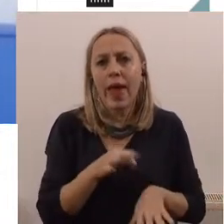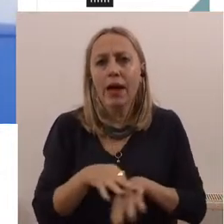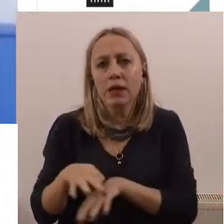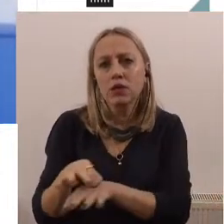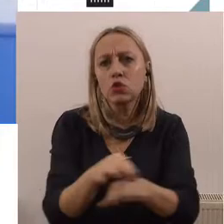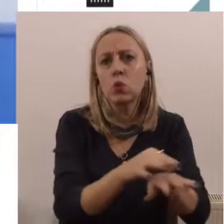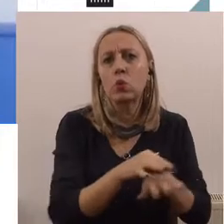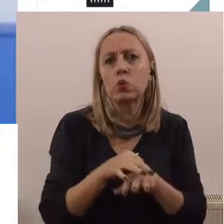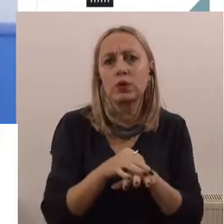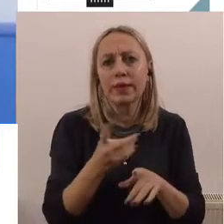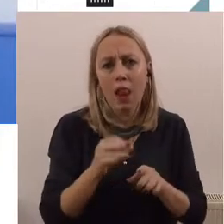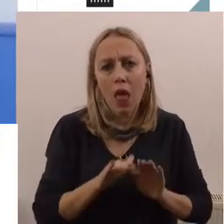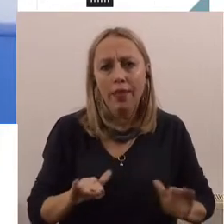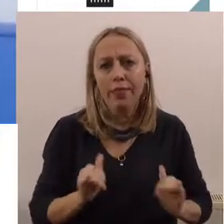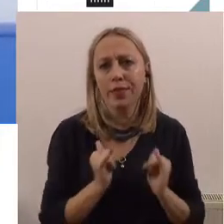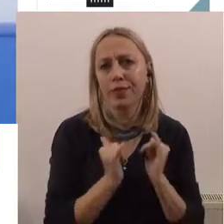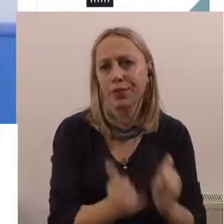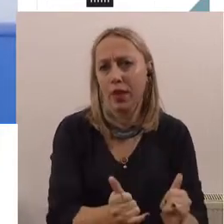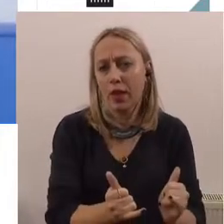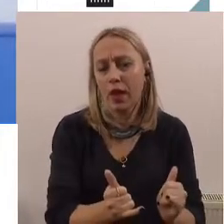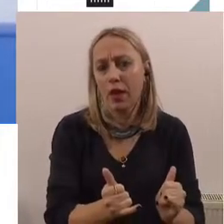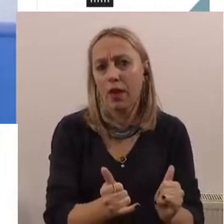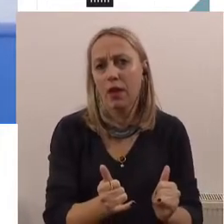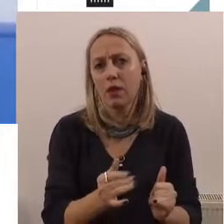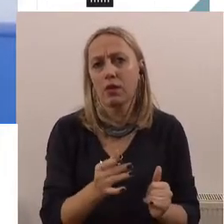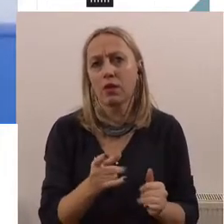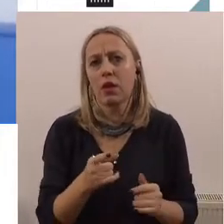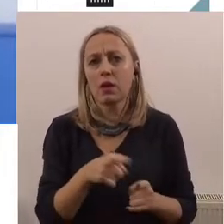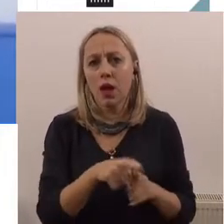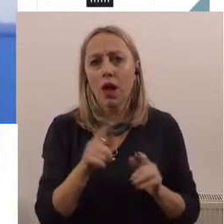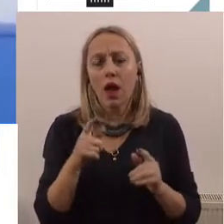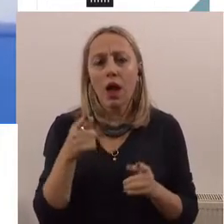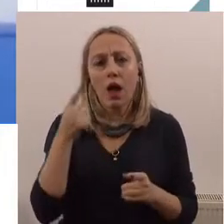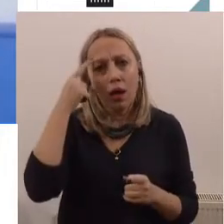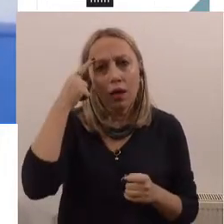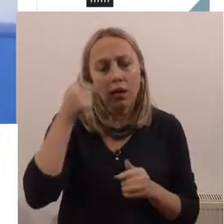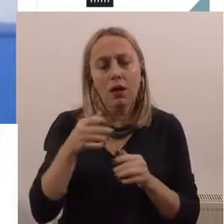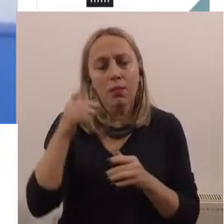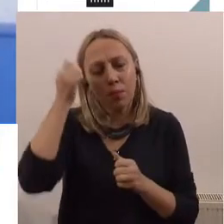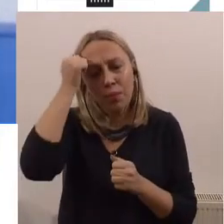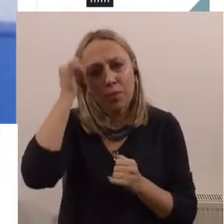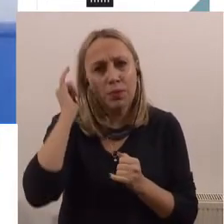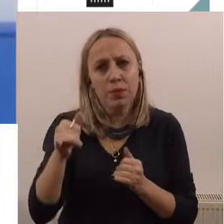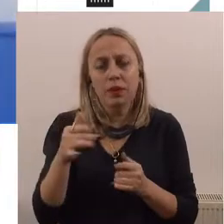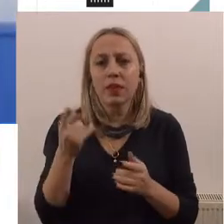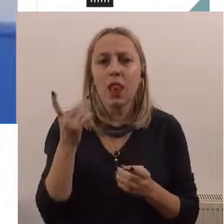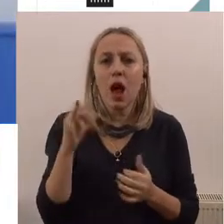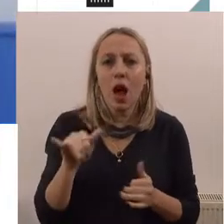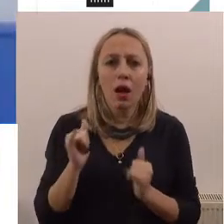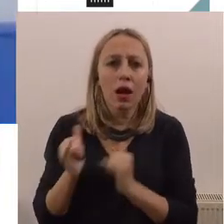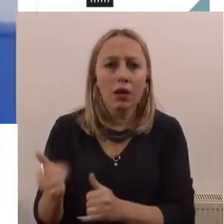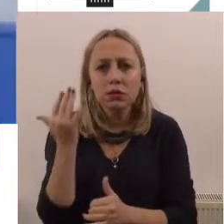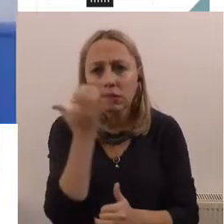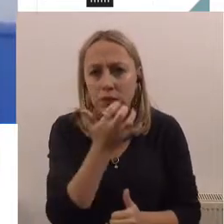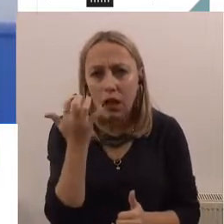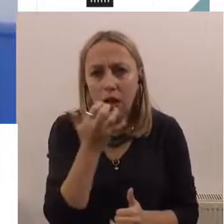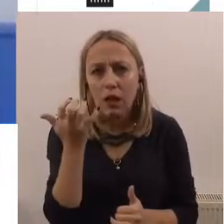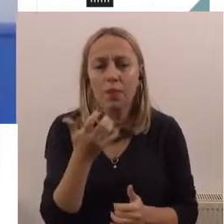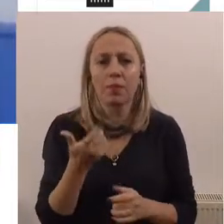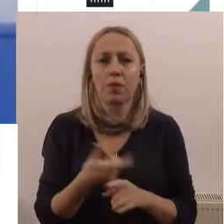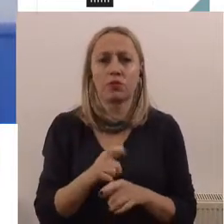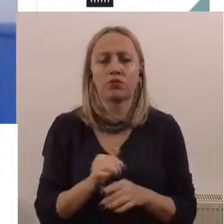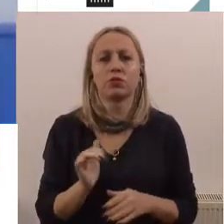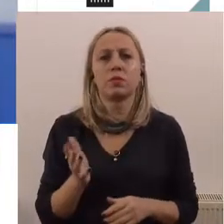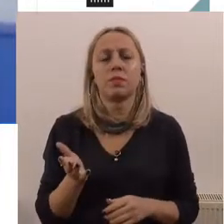have tours for people with dementia, people who are blind or have low vision,